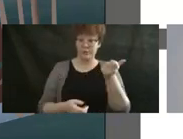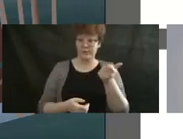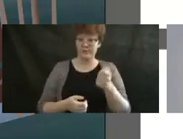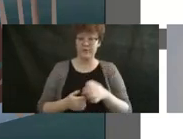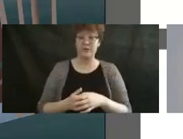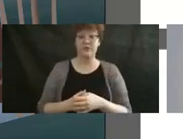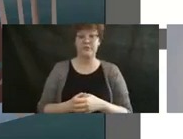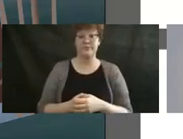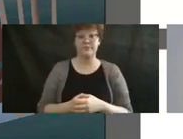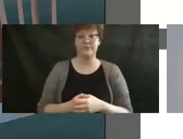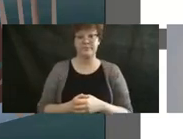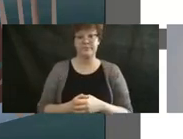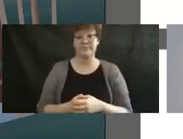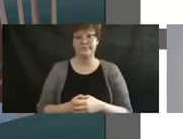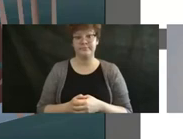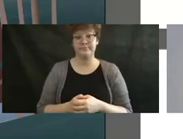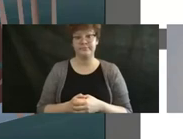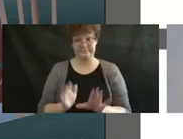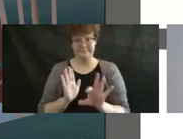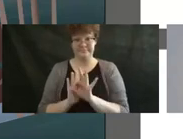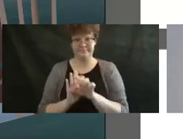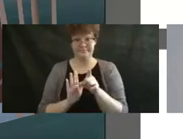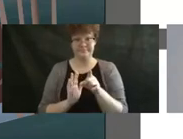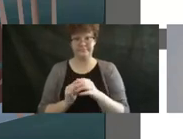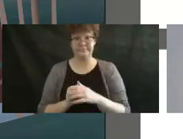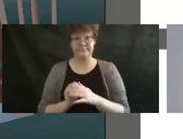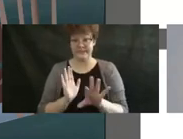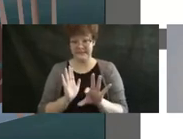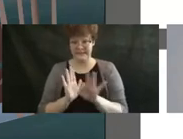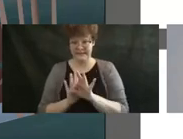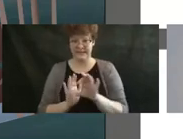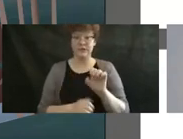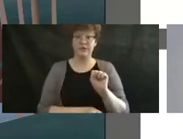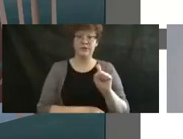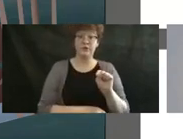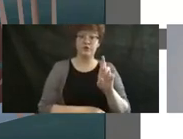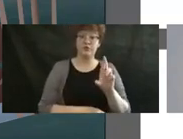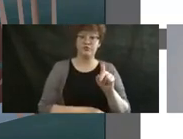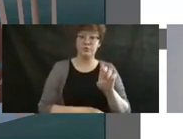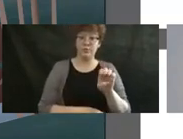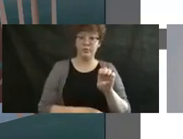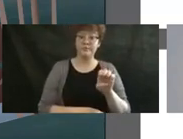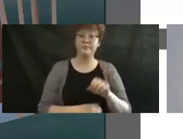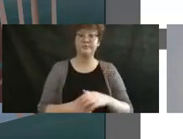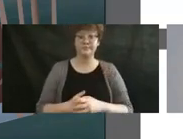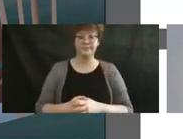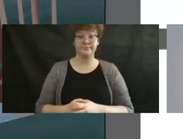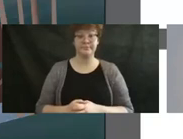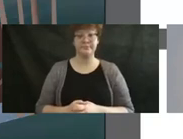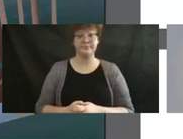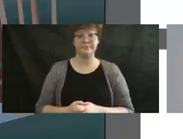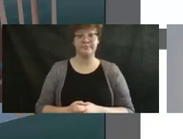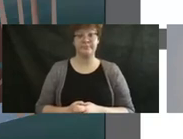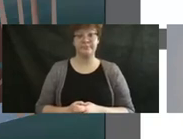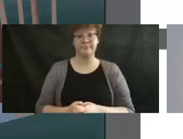Let's select it. There we go. Oh, you have to select the stroke. So if I selected the stroke, I'm going to take this